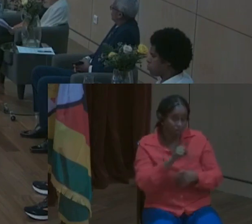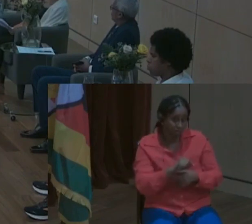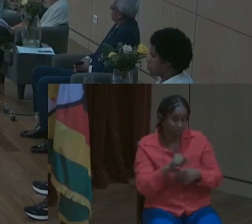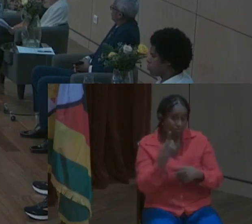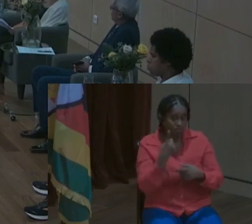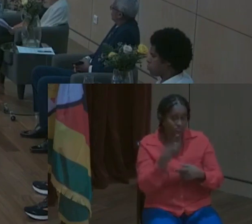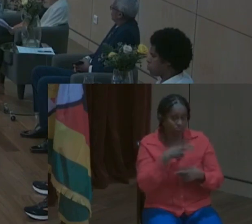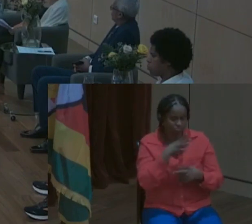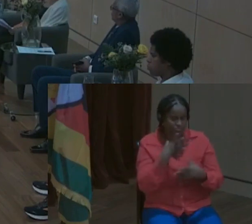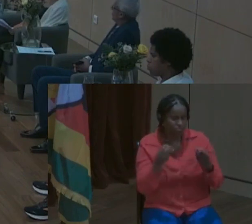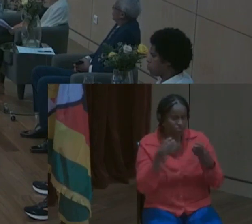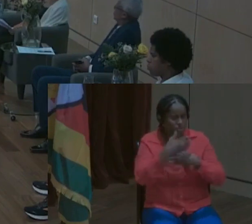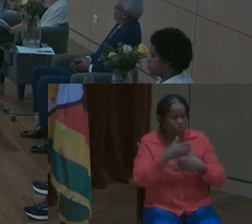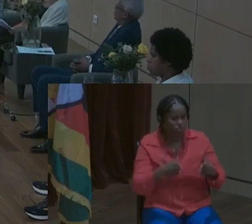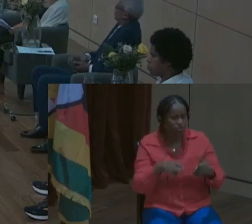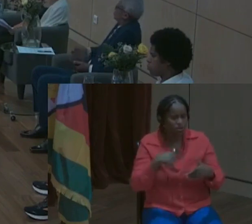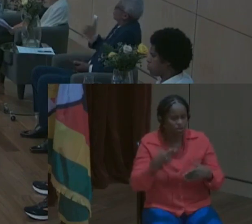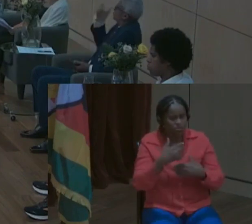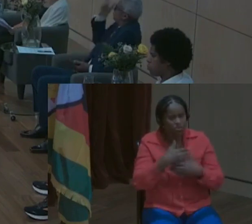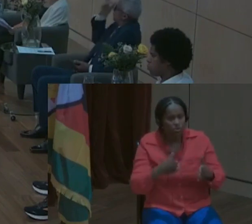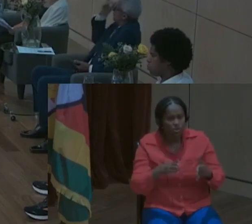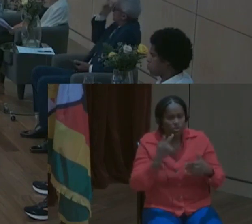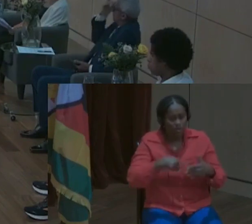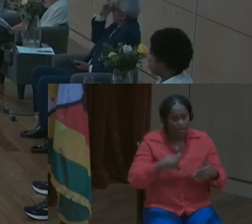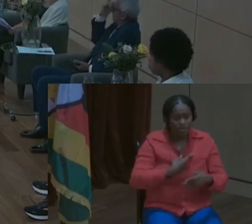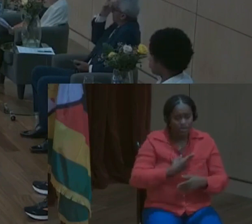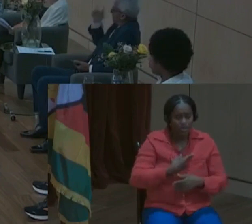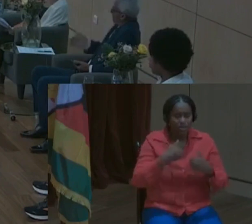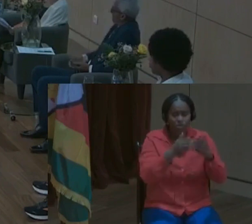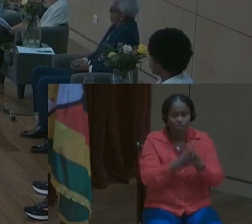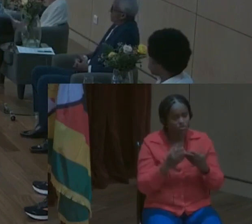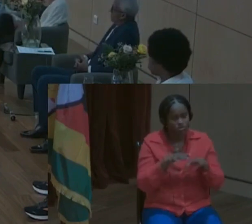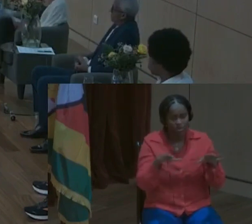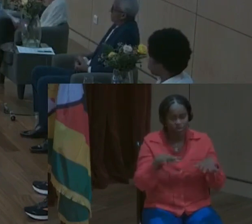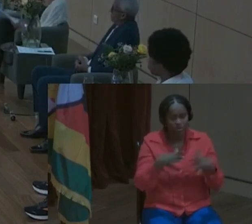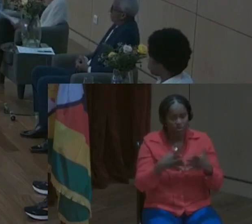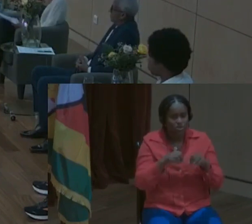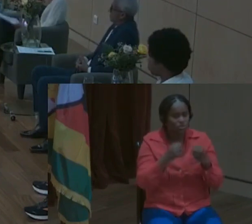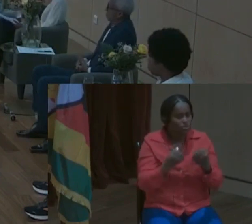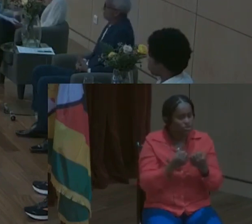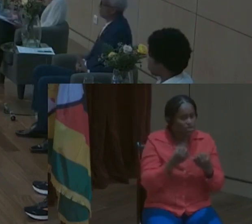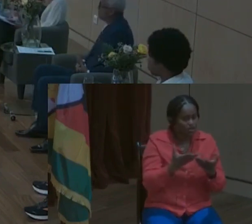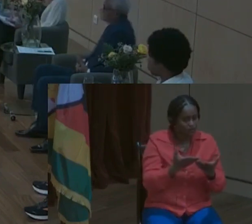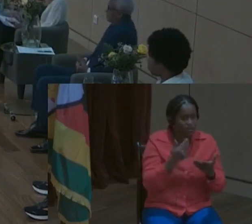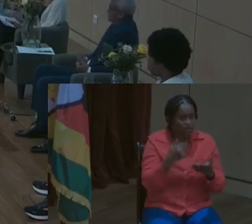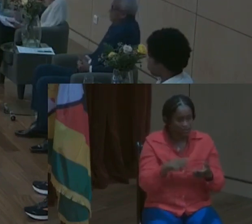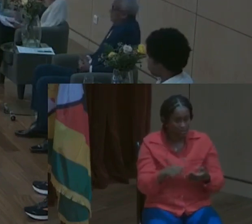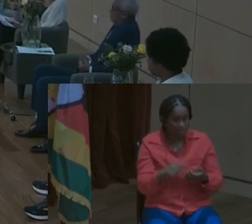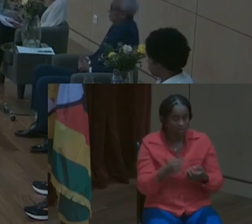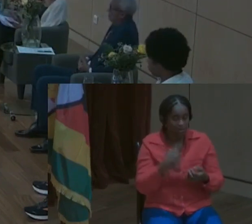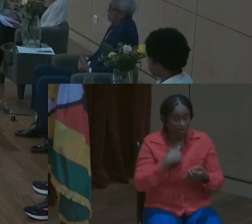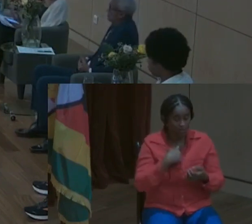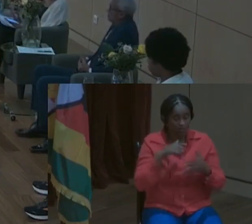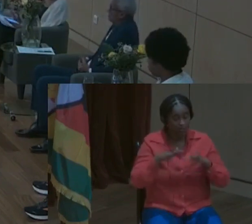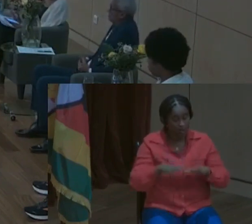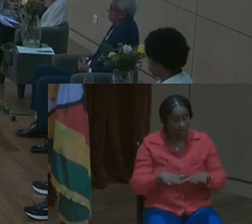it's larger than that. It's a whole society approach because mental health goes beyond that. Next one. So I'll stop here. I'll end with this. These